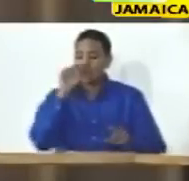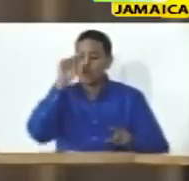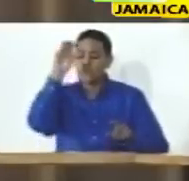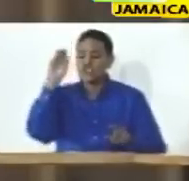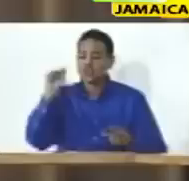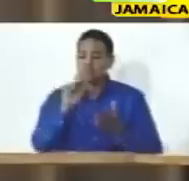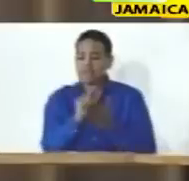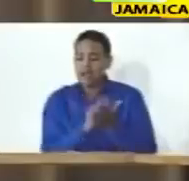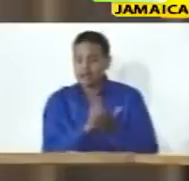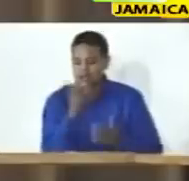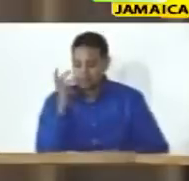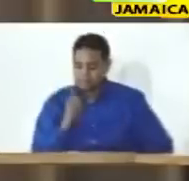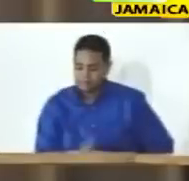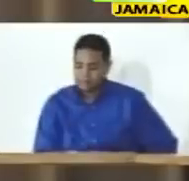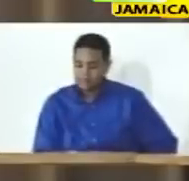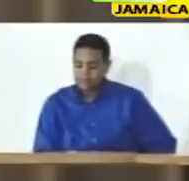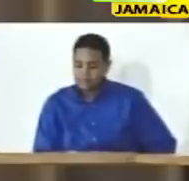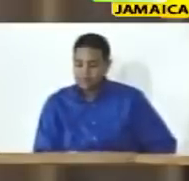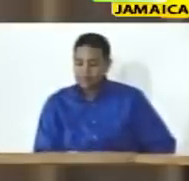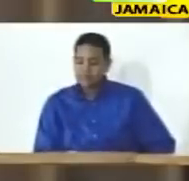Act. The